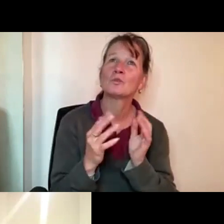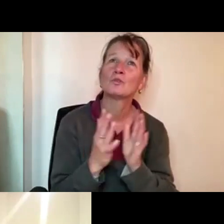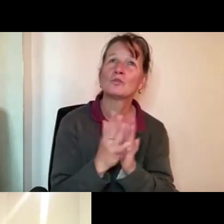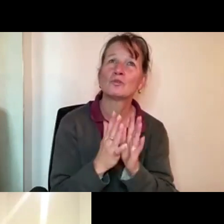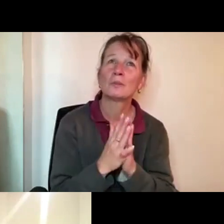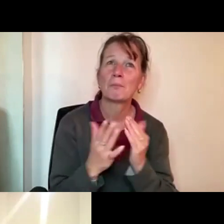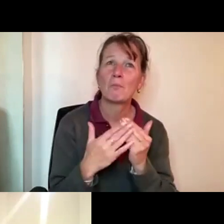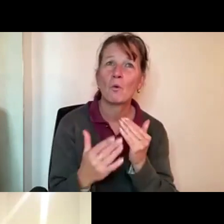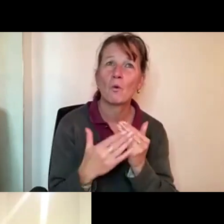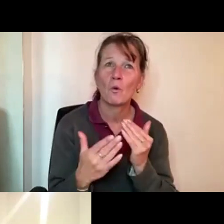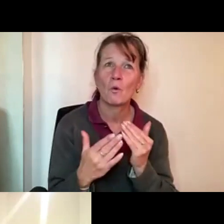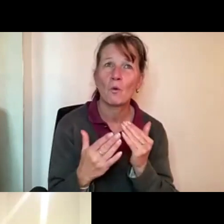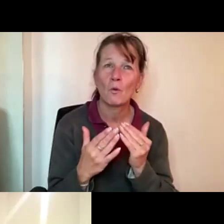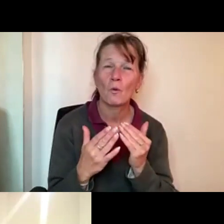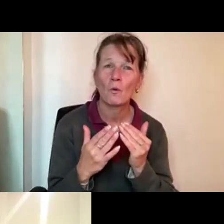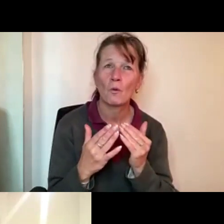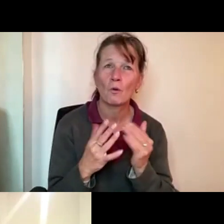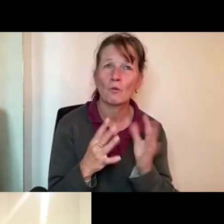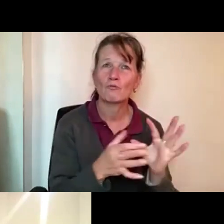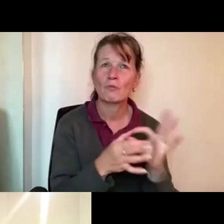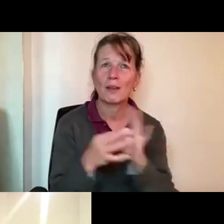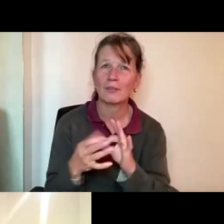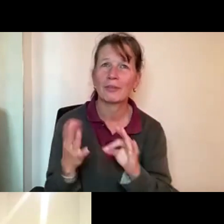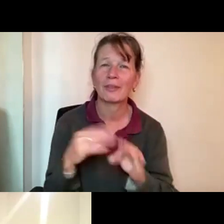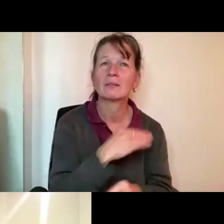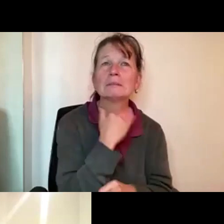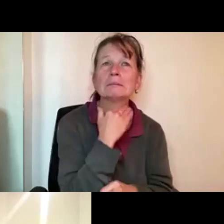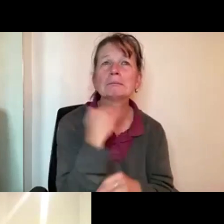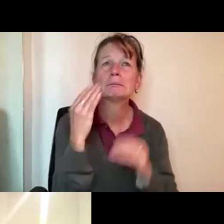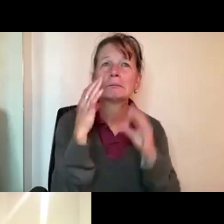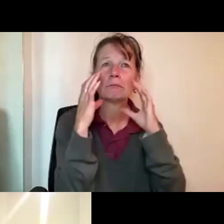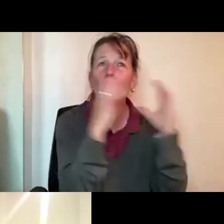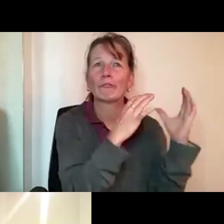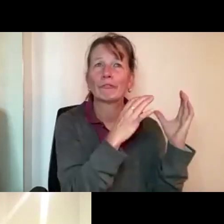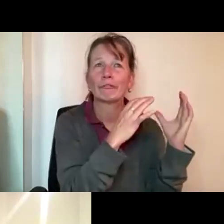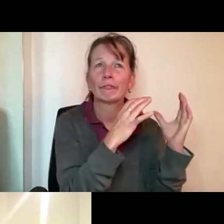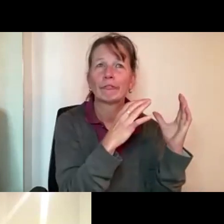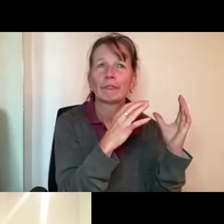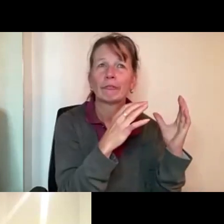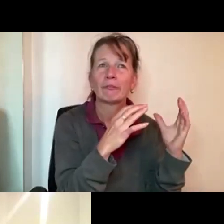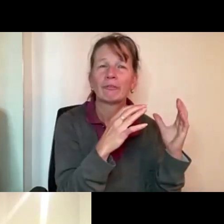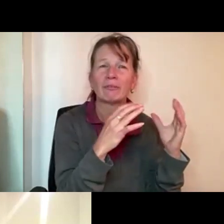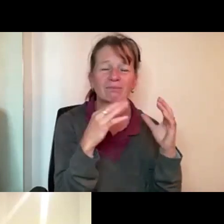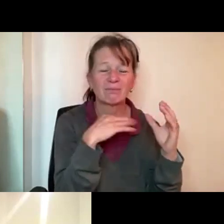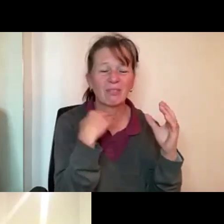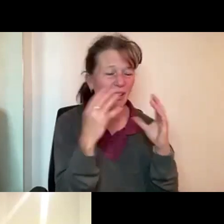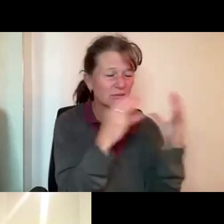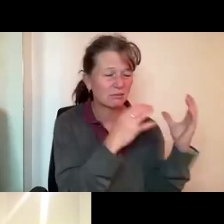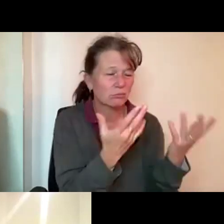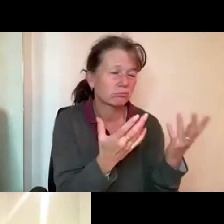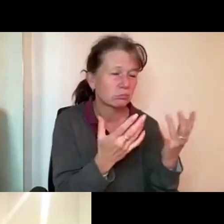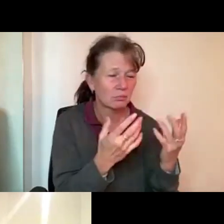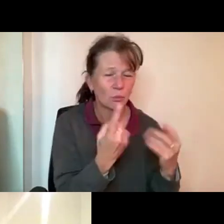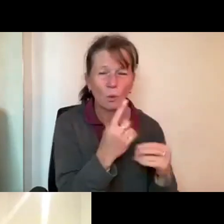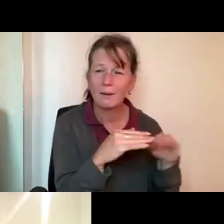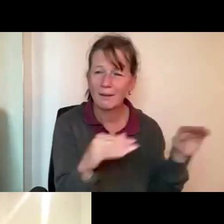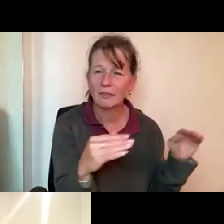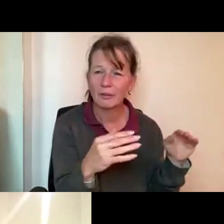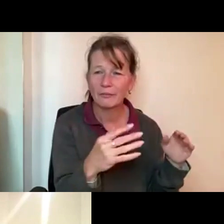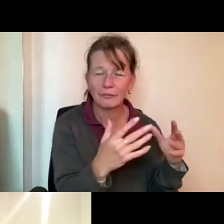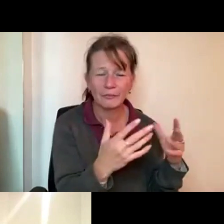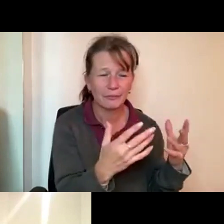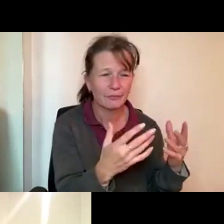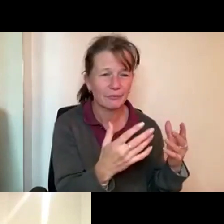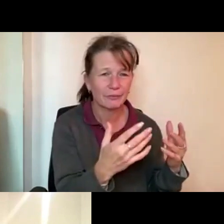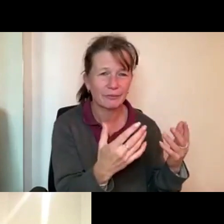much more pertinent, I think, than the decapitation, which talks about another level of where we